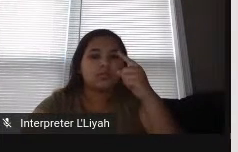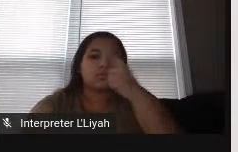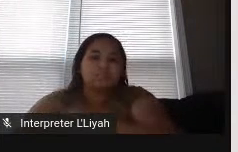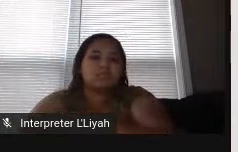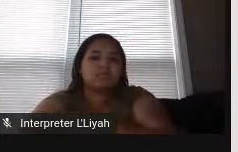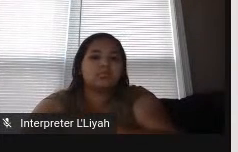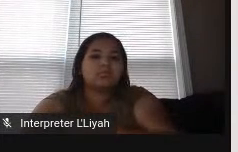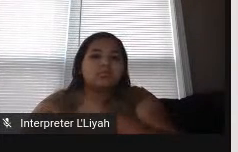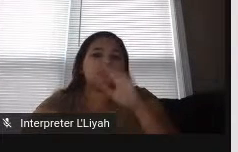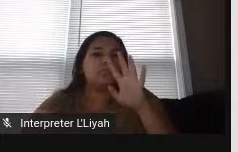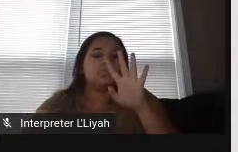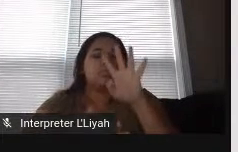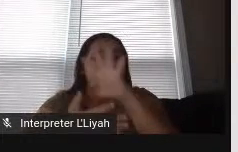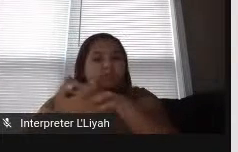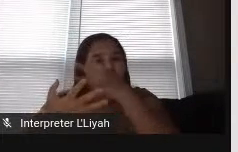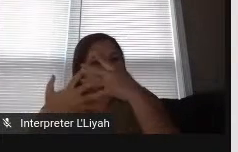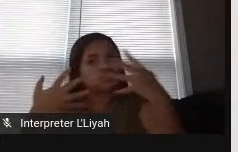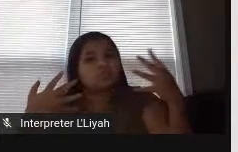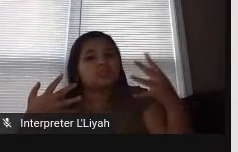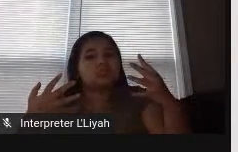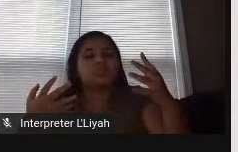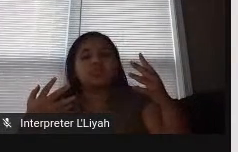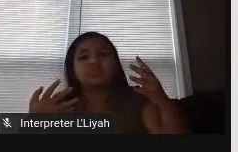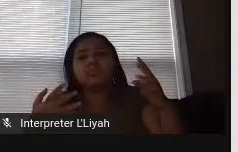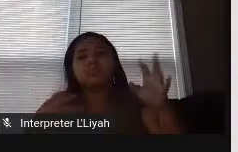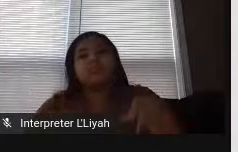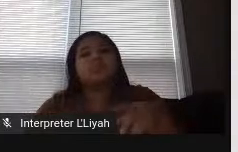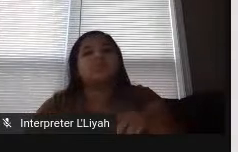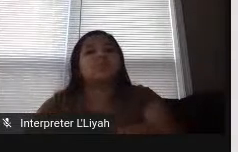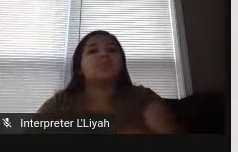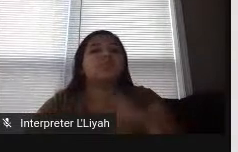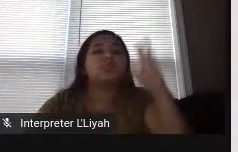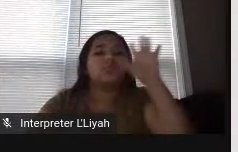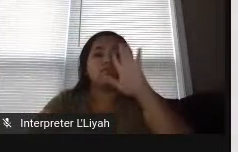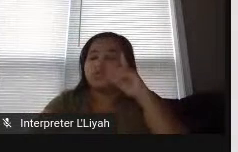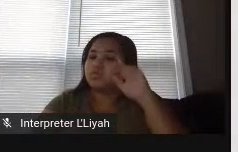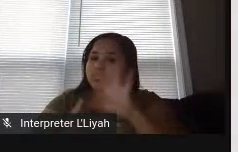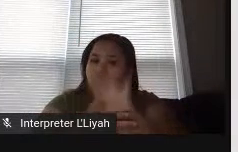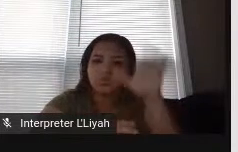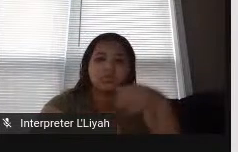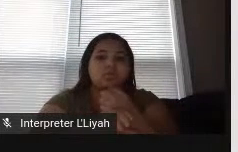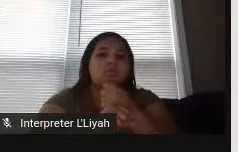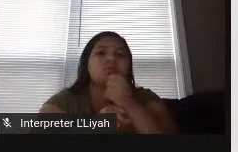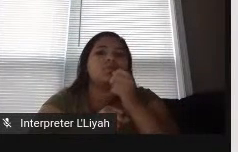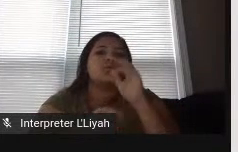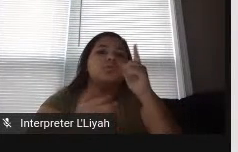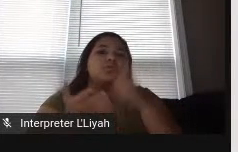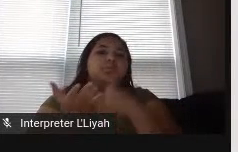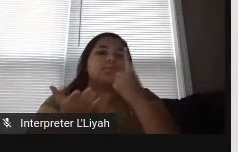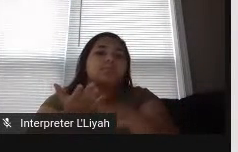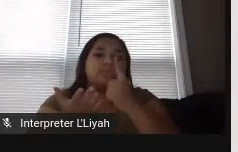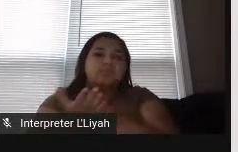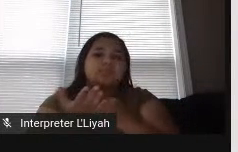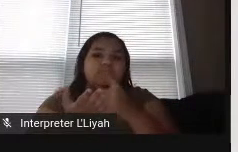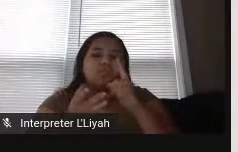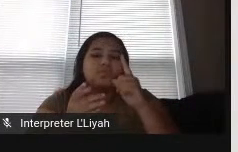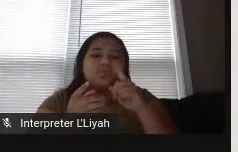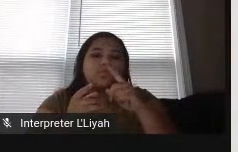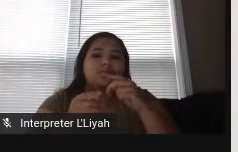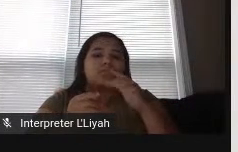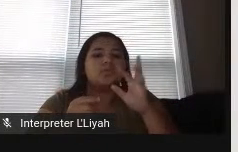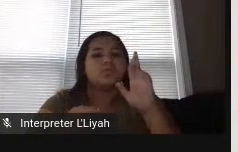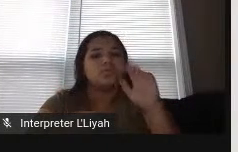days of a calendar in the school year. Sometimes when it's